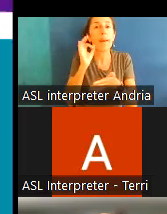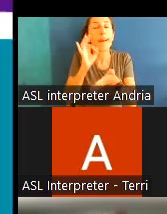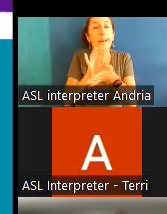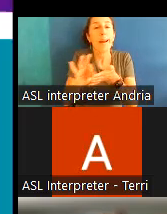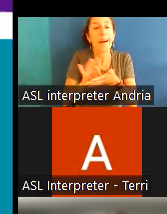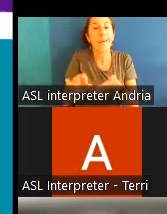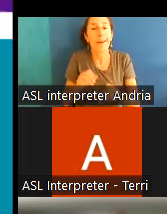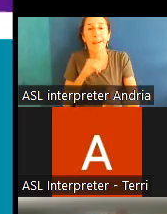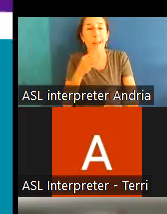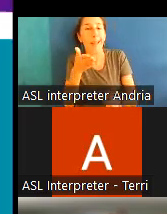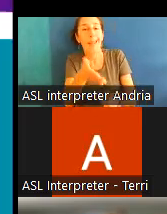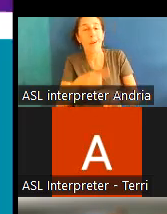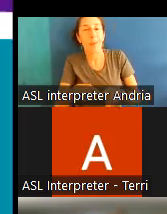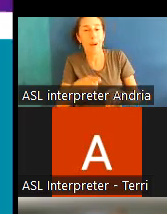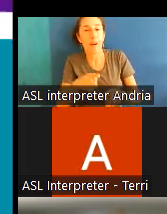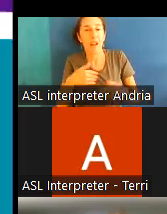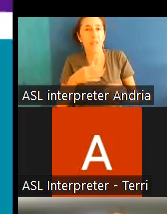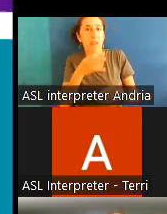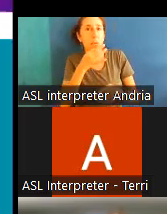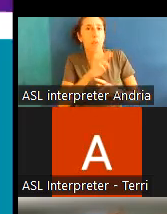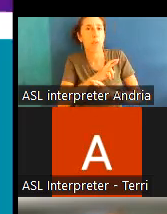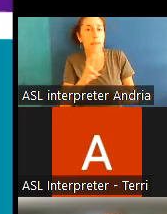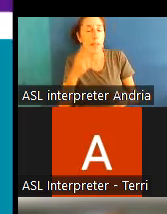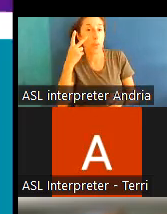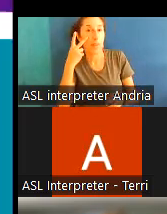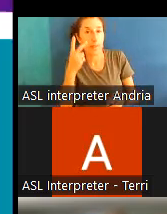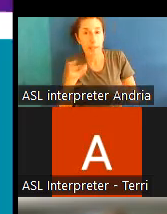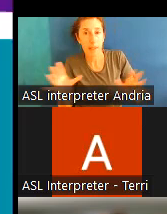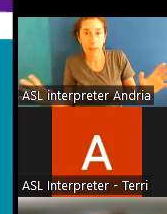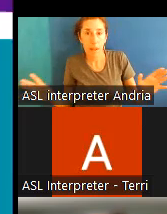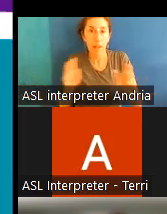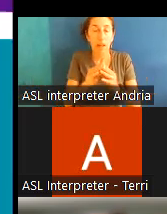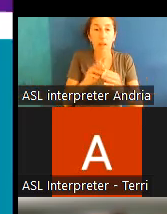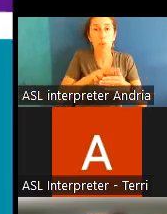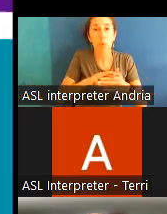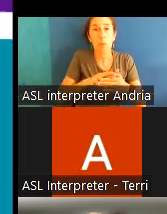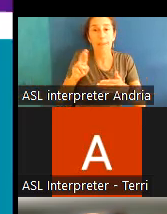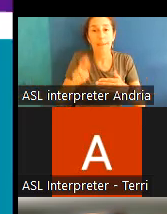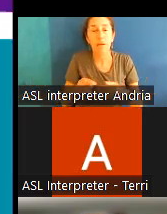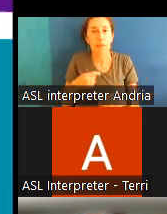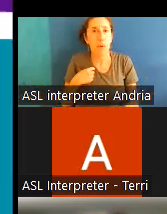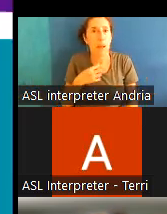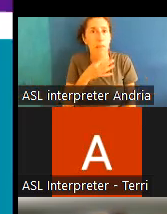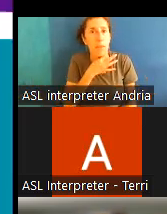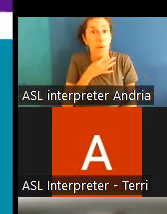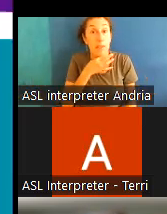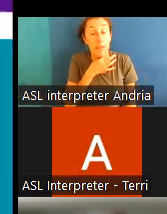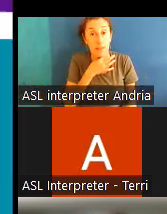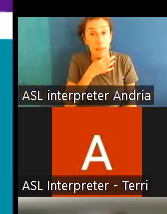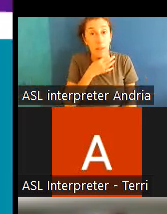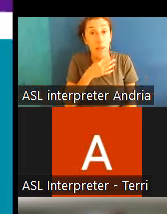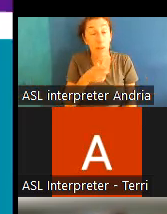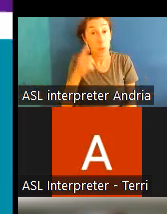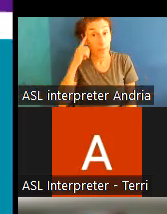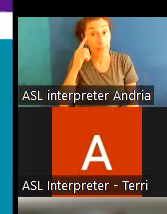of 2023, I probably said, we just did count day 2023. I'm going to be very curious to see if the numbers went down. They didn't.